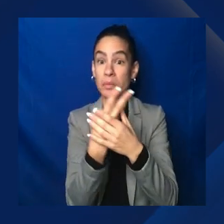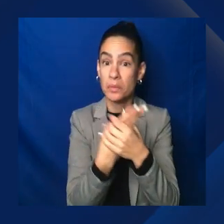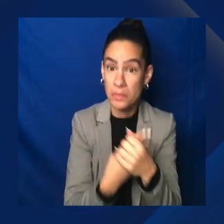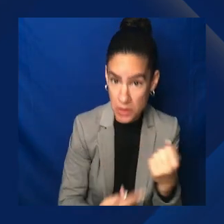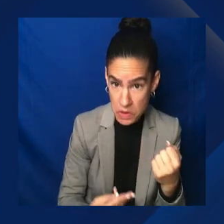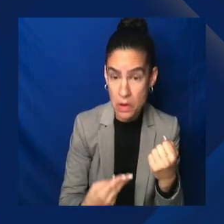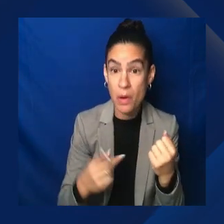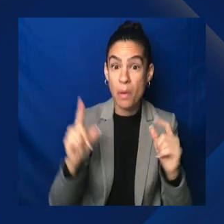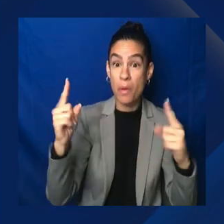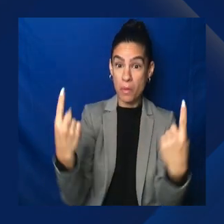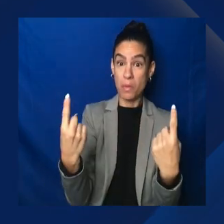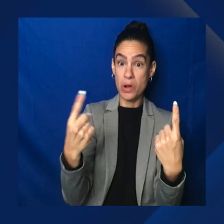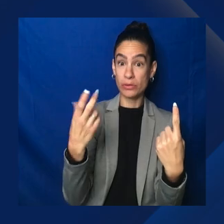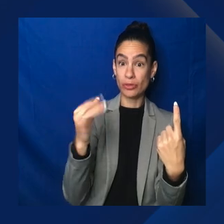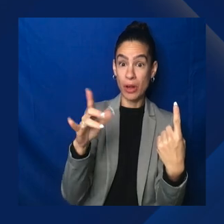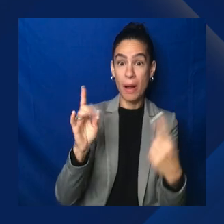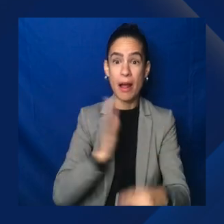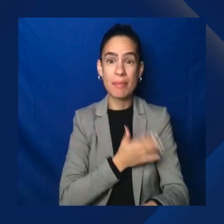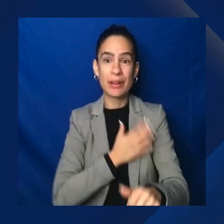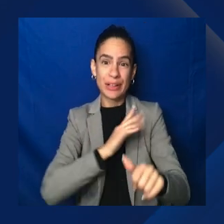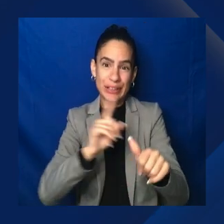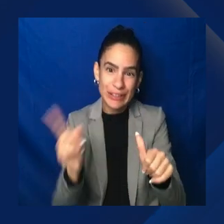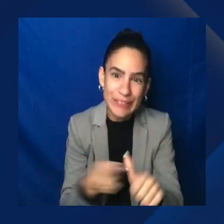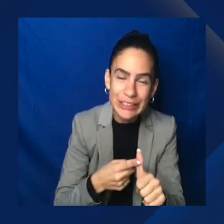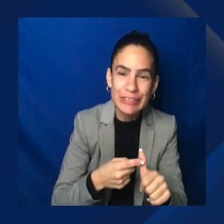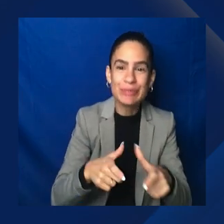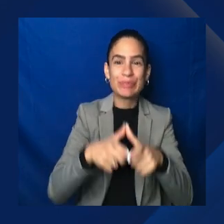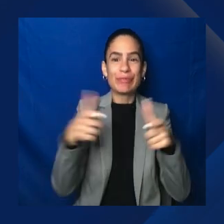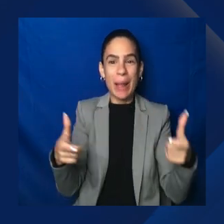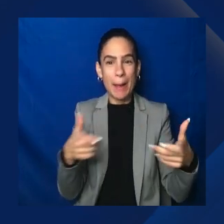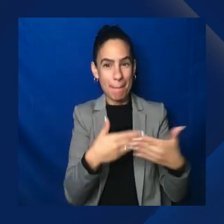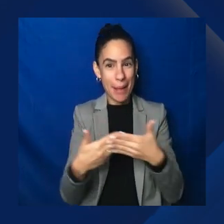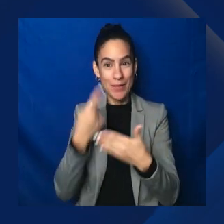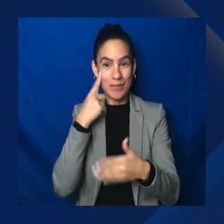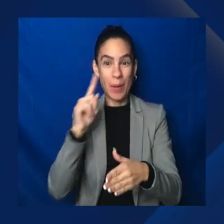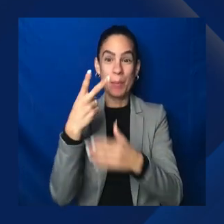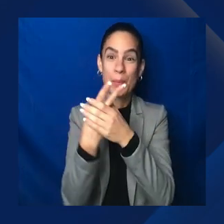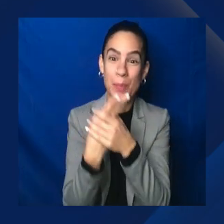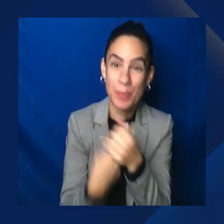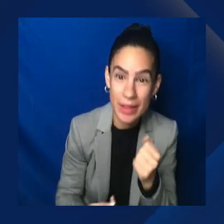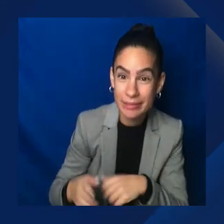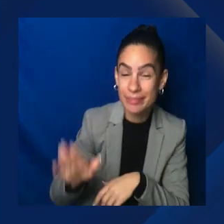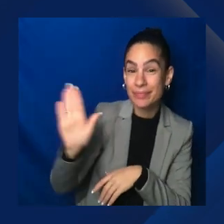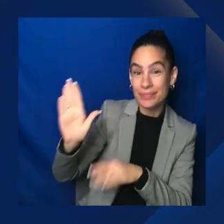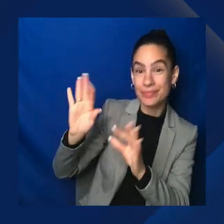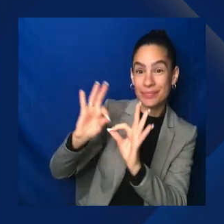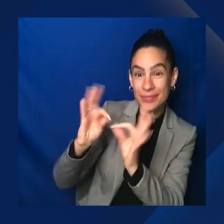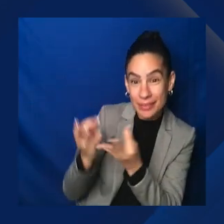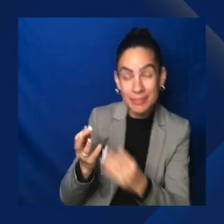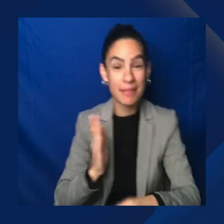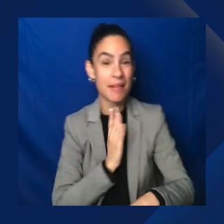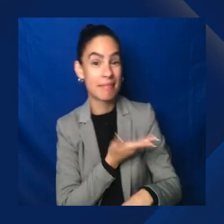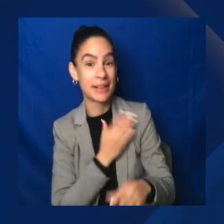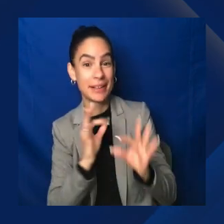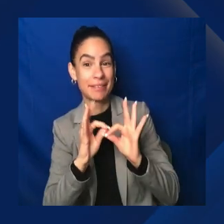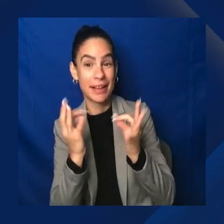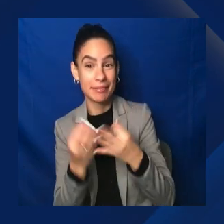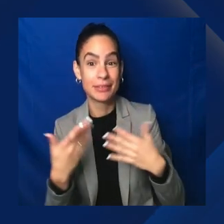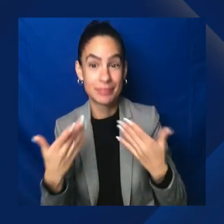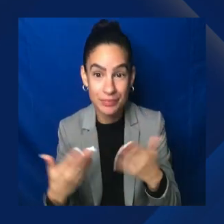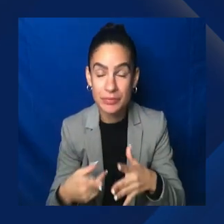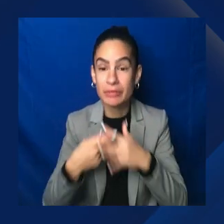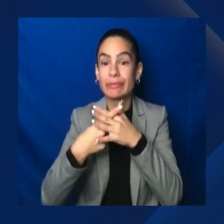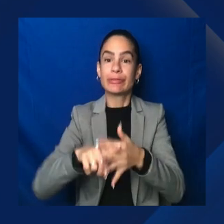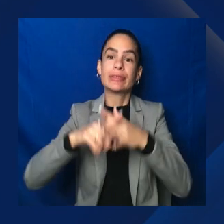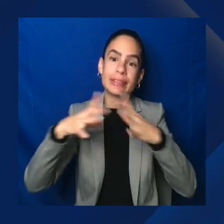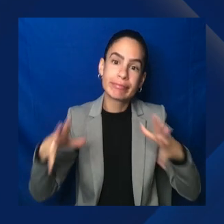first grandbaby on both sides. Doctors induced her labor, and she was in labor for 18 hours. 18